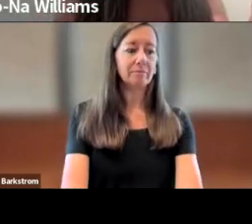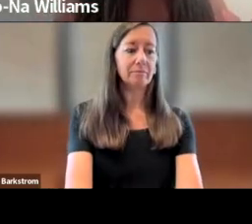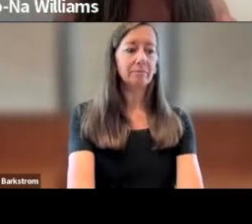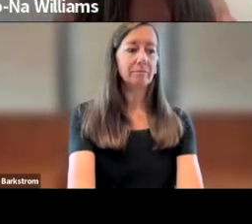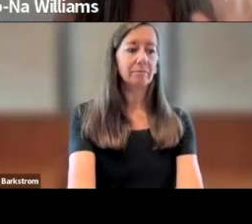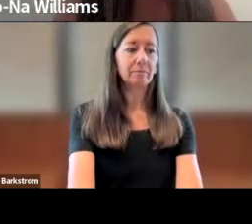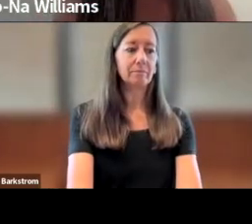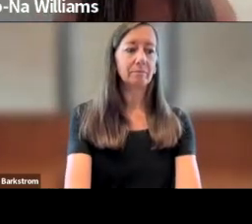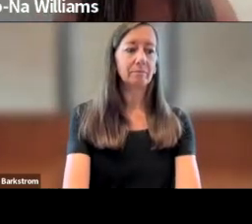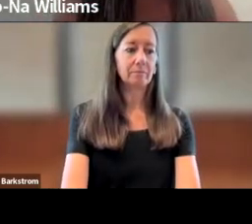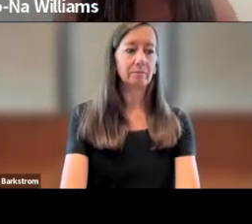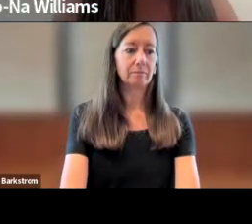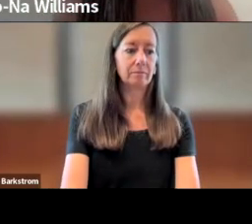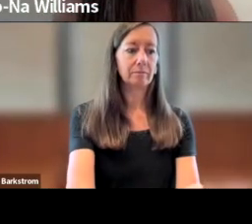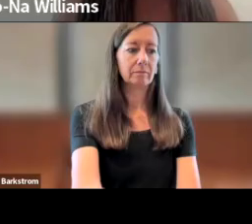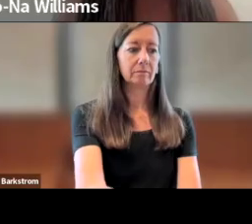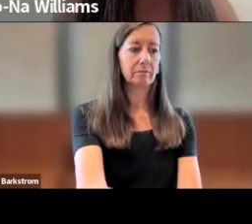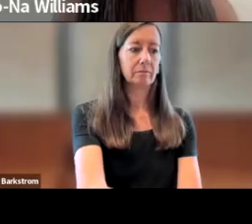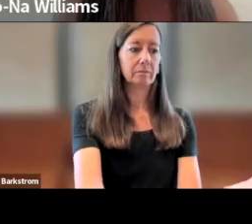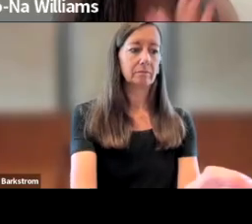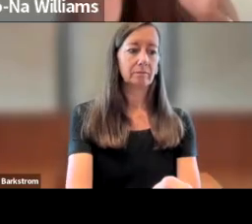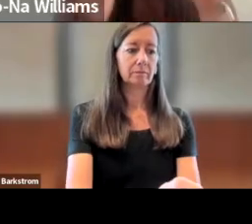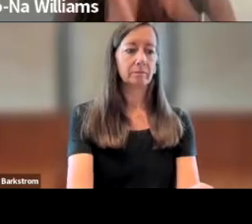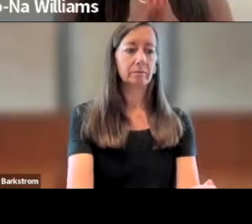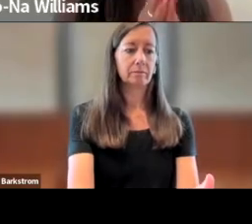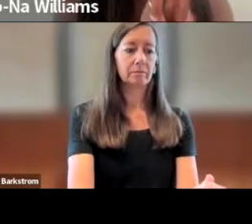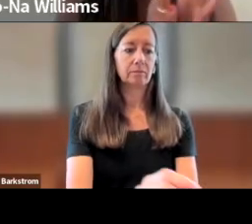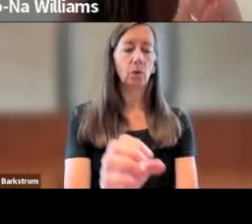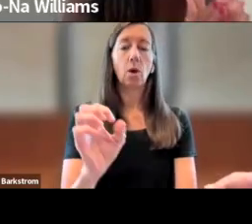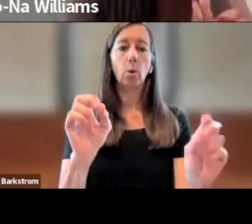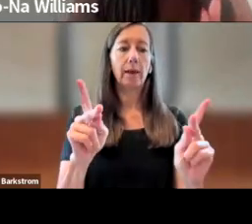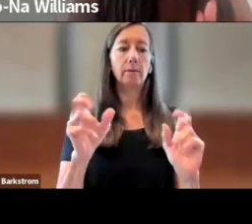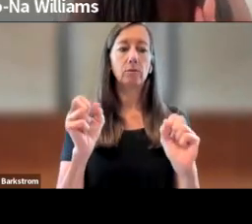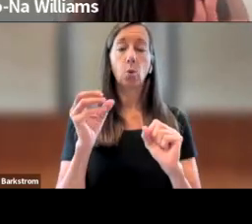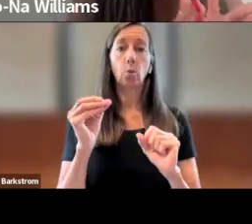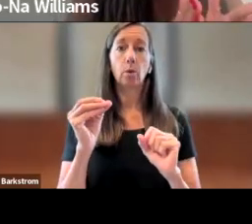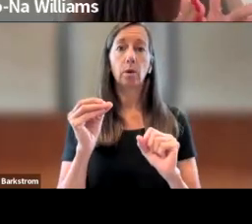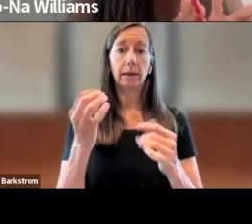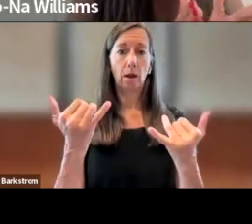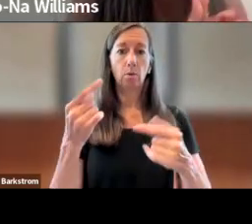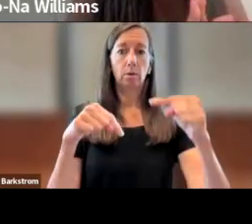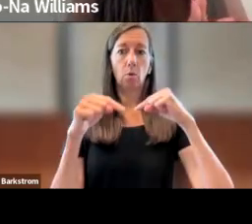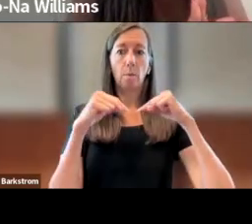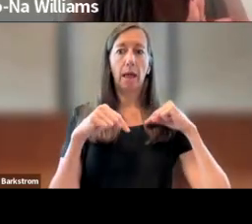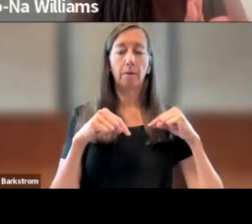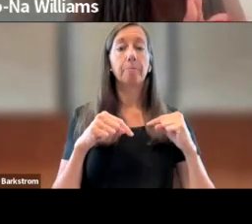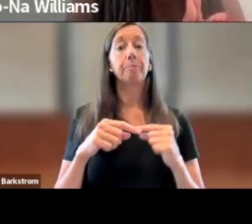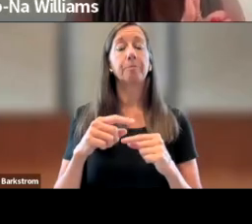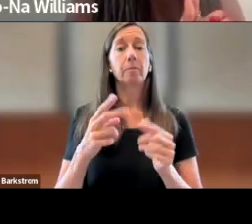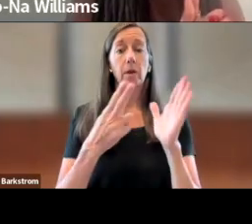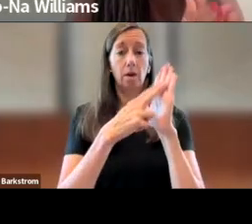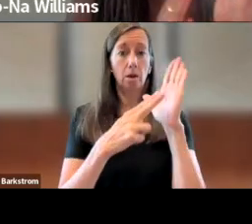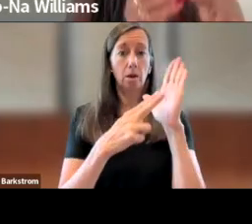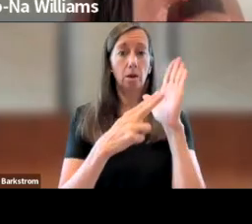So where was I? Oh, so we're going to go back to the